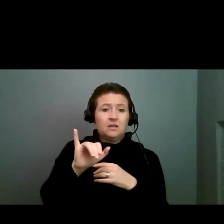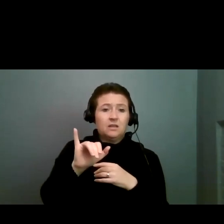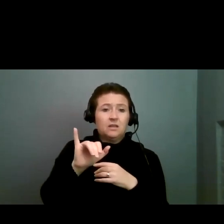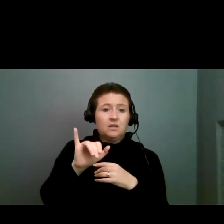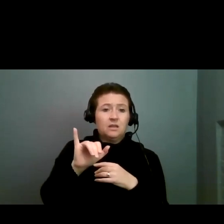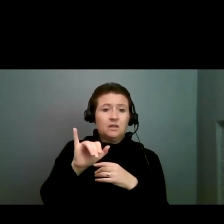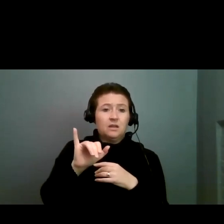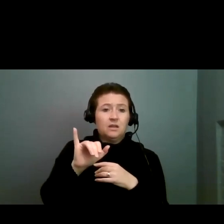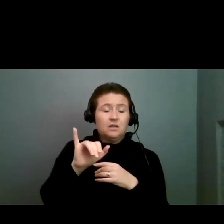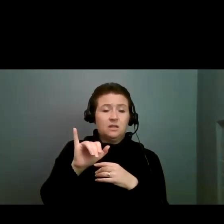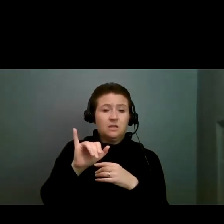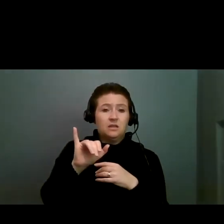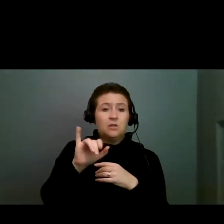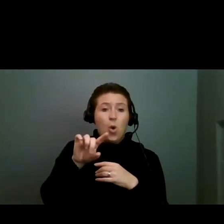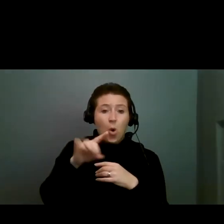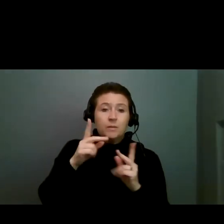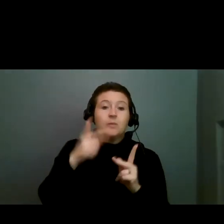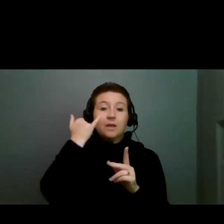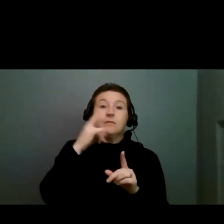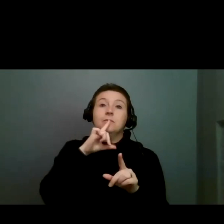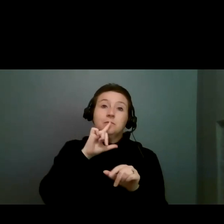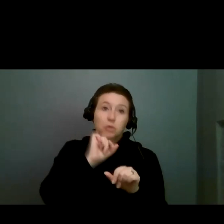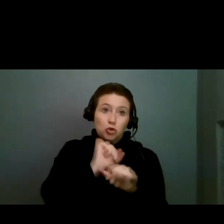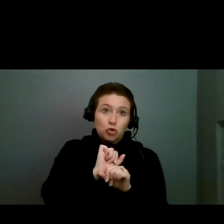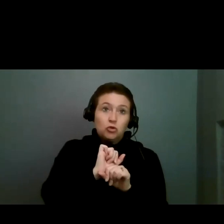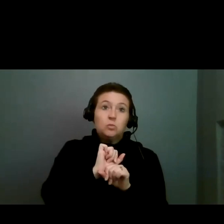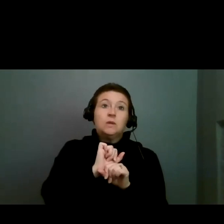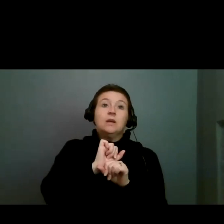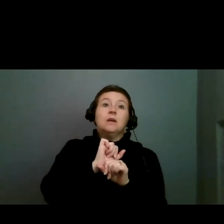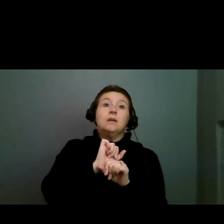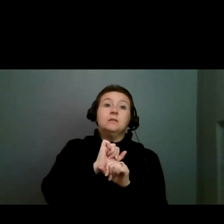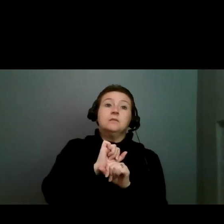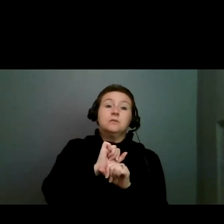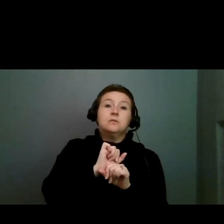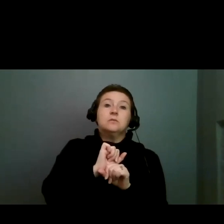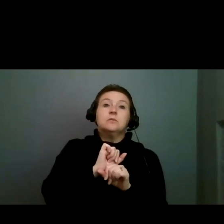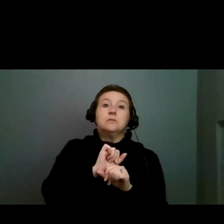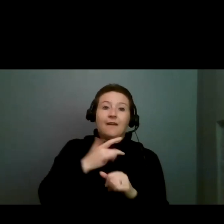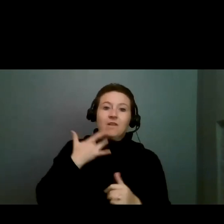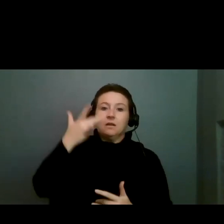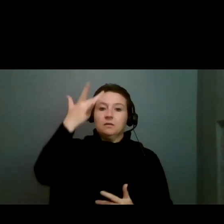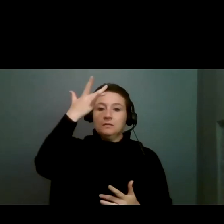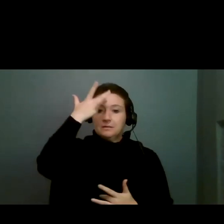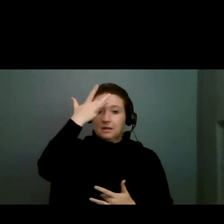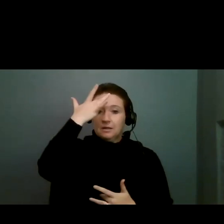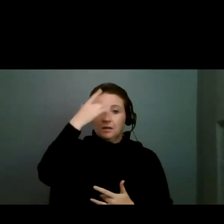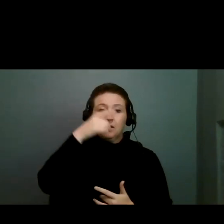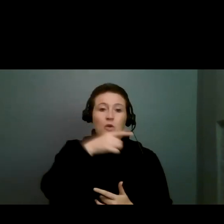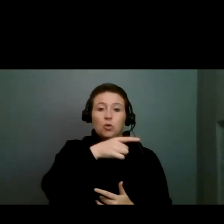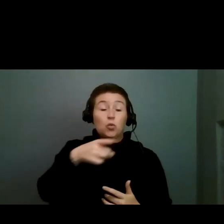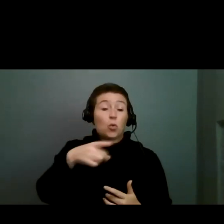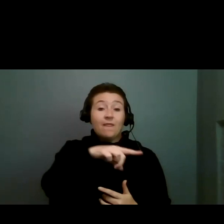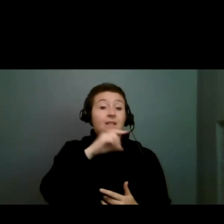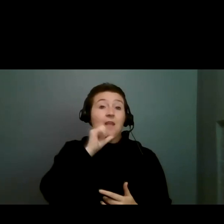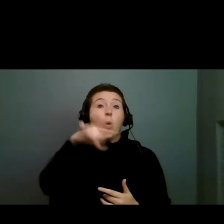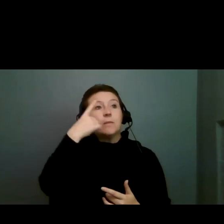is exclusively people with illness, positive test and illness. So this is not an artifact of increased